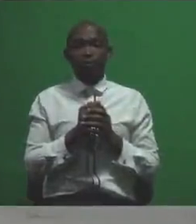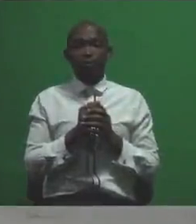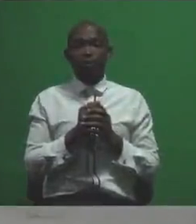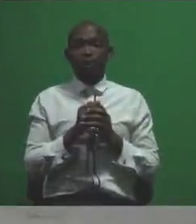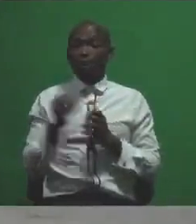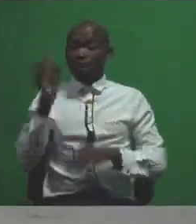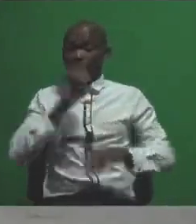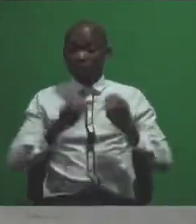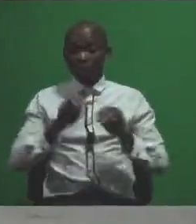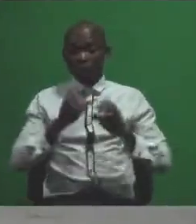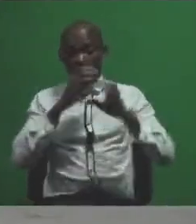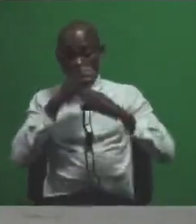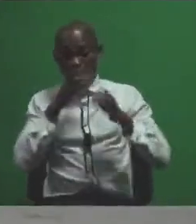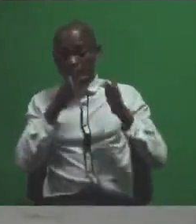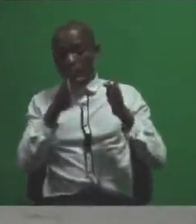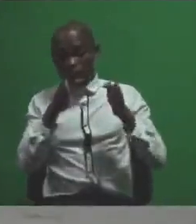we have chemistry lab,